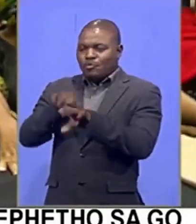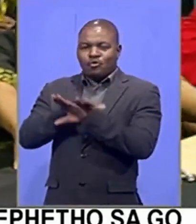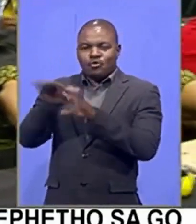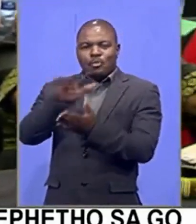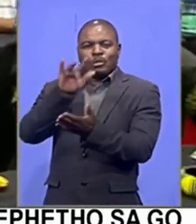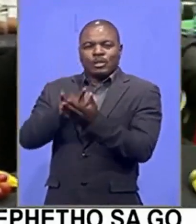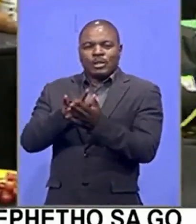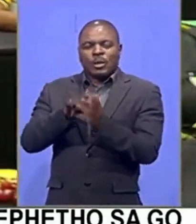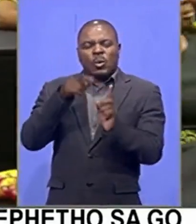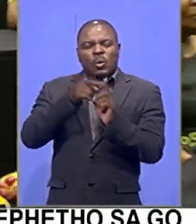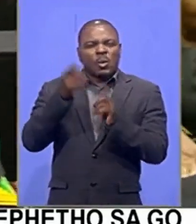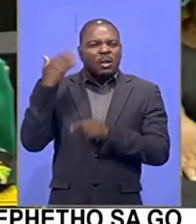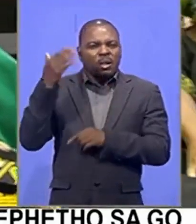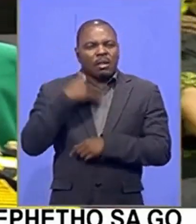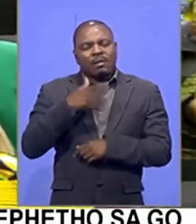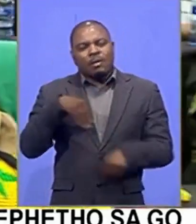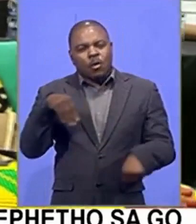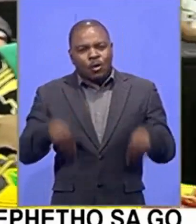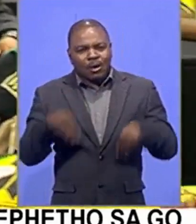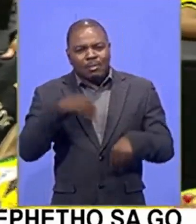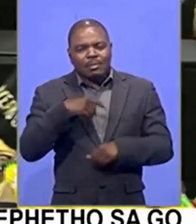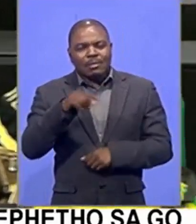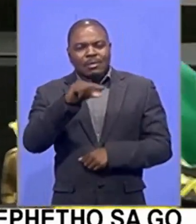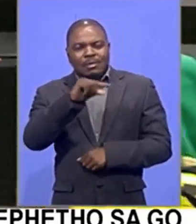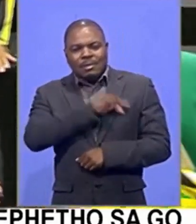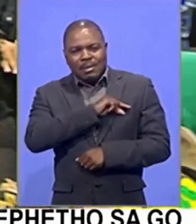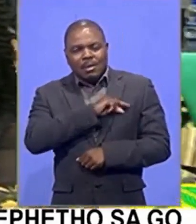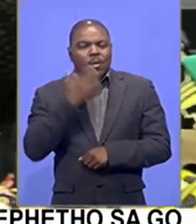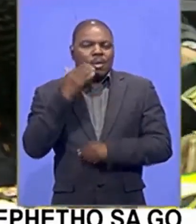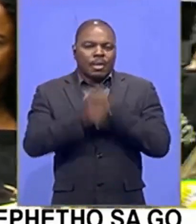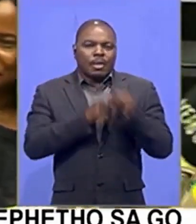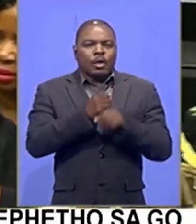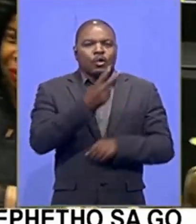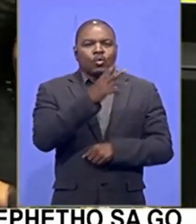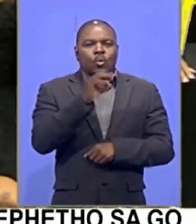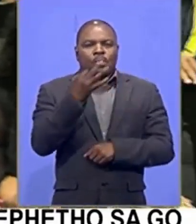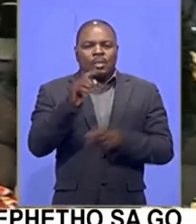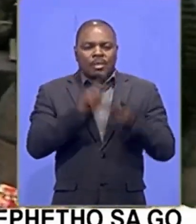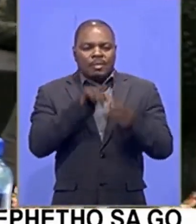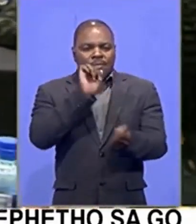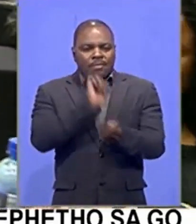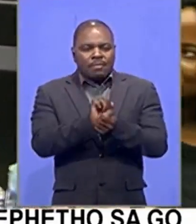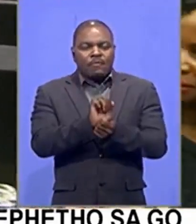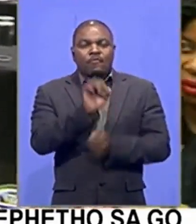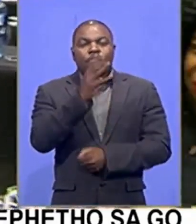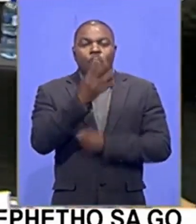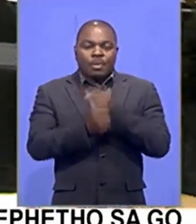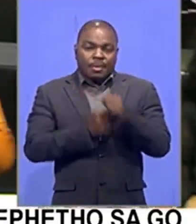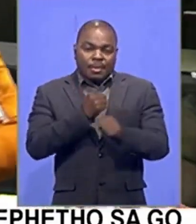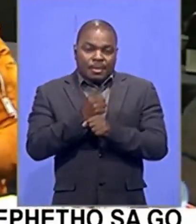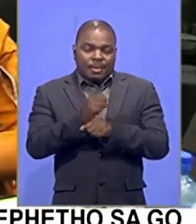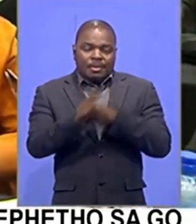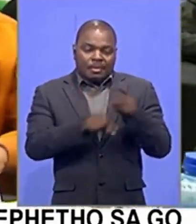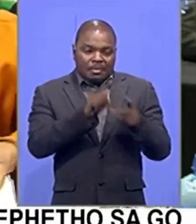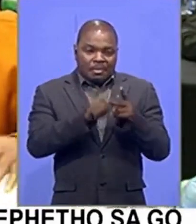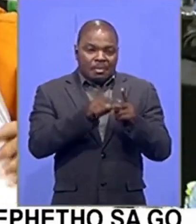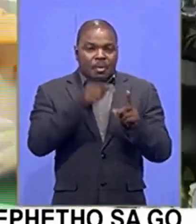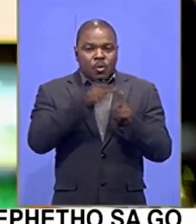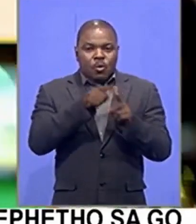o bone molato wa bomenetša ka 2003 mme a hlolelwa go dula go le go mengwaga e mene. Seo se mo thibela